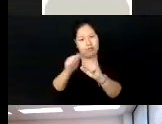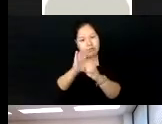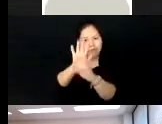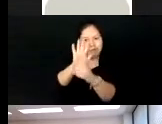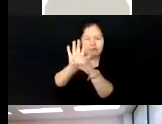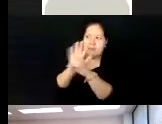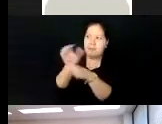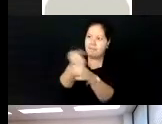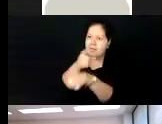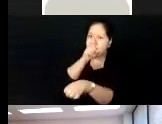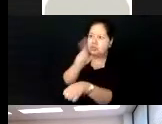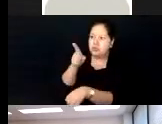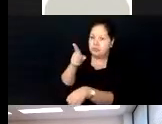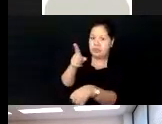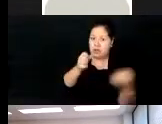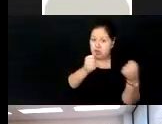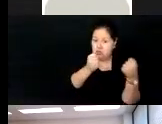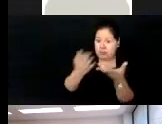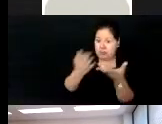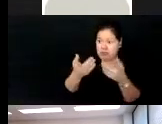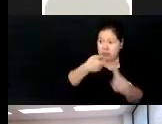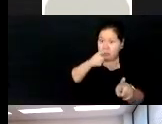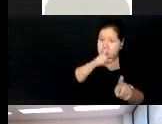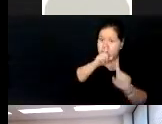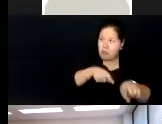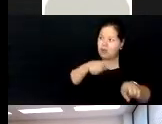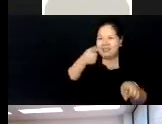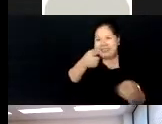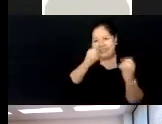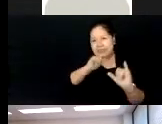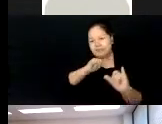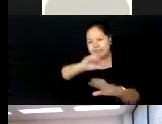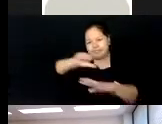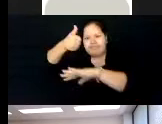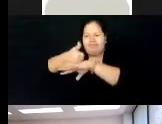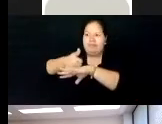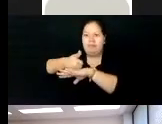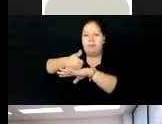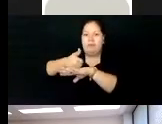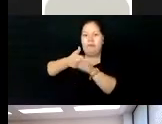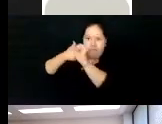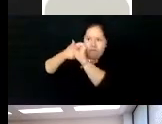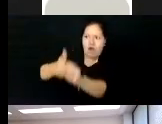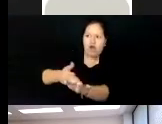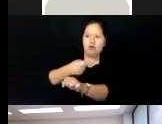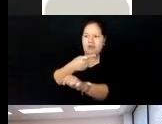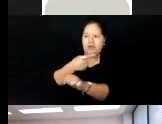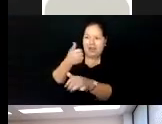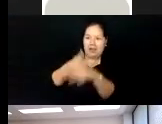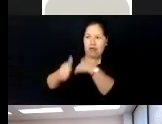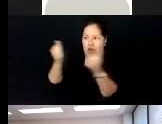recommendations arising from the report are implemented or integrated into health systems throughout BC.